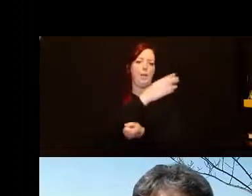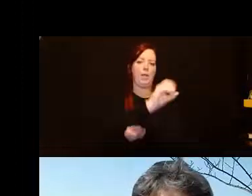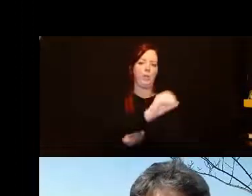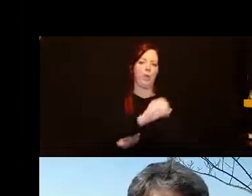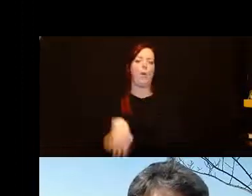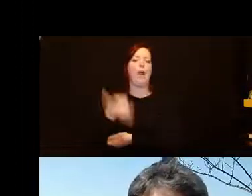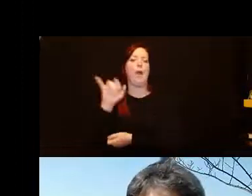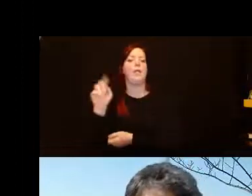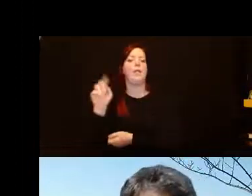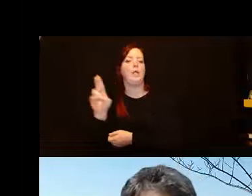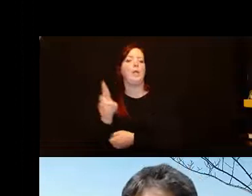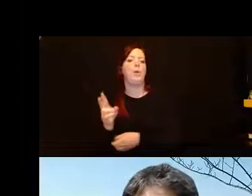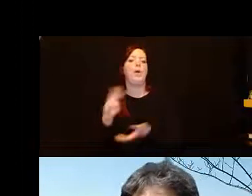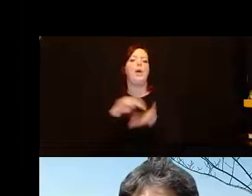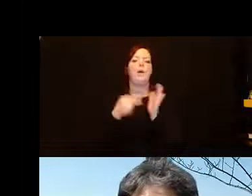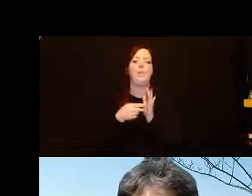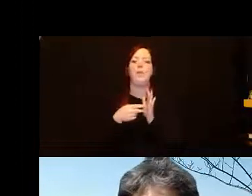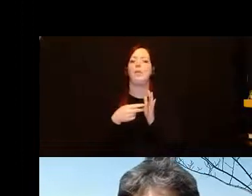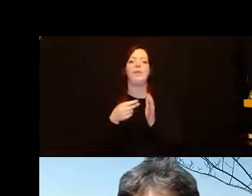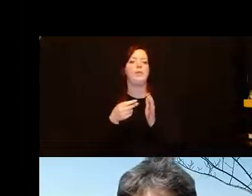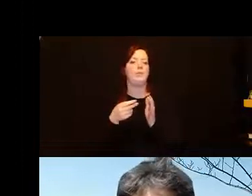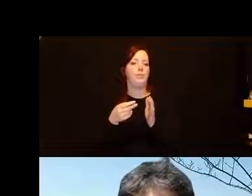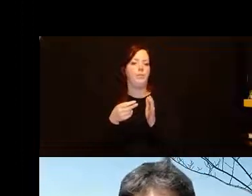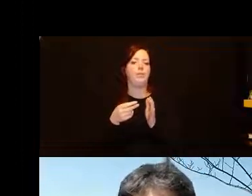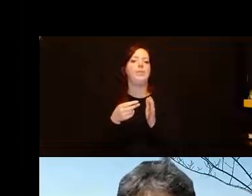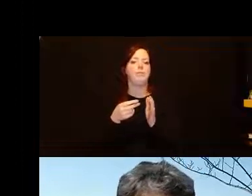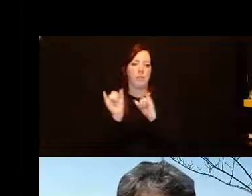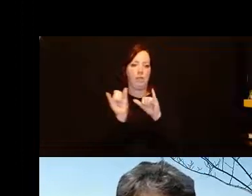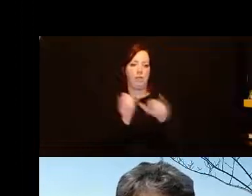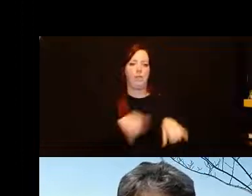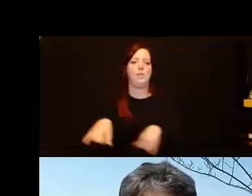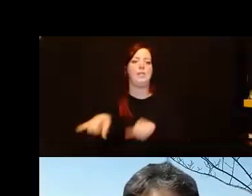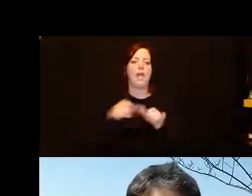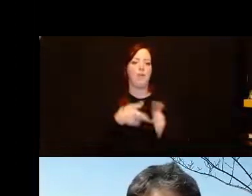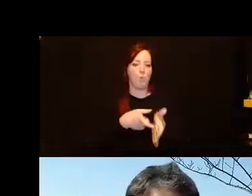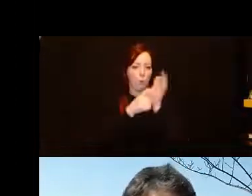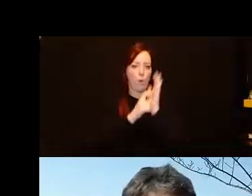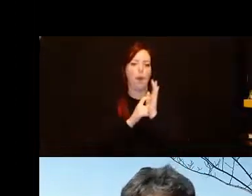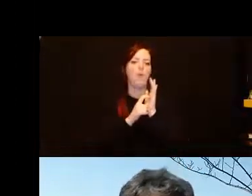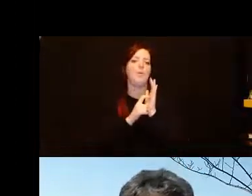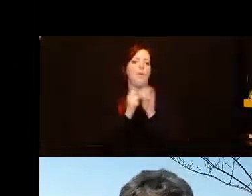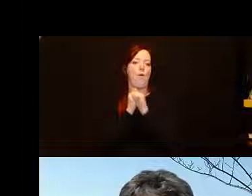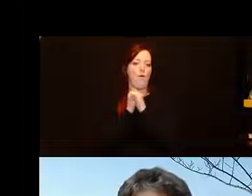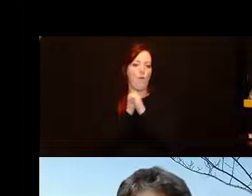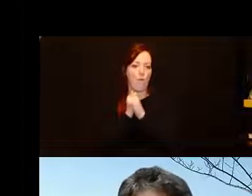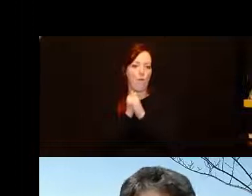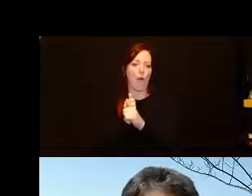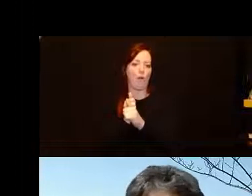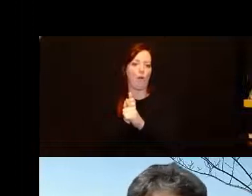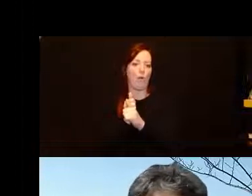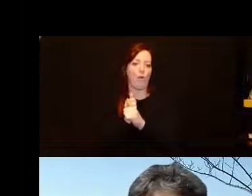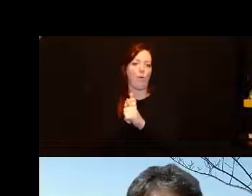to be followed for H.870 compliant device and systems. And so the manufacturers